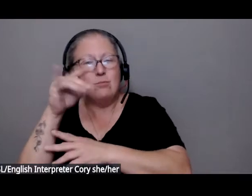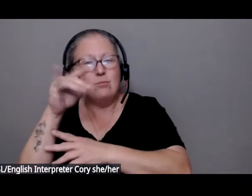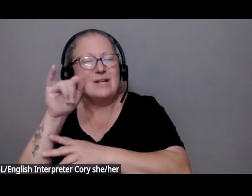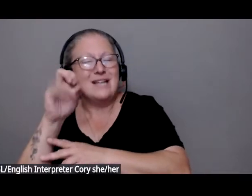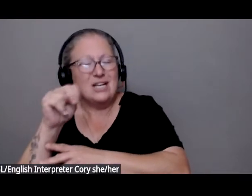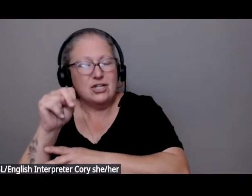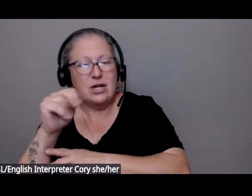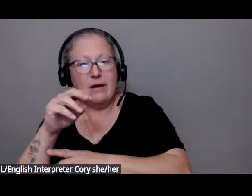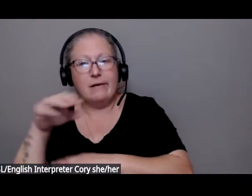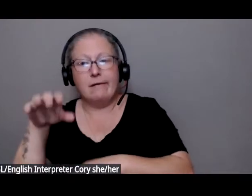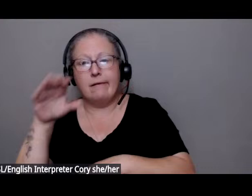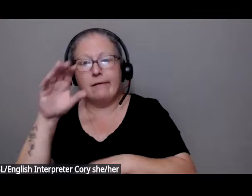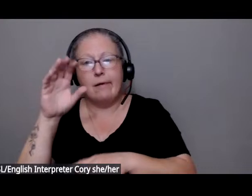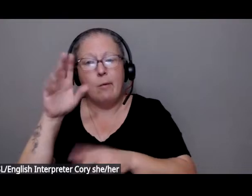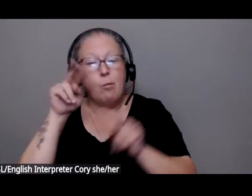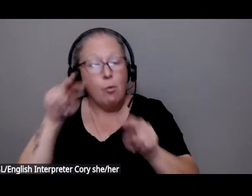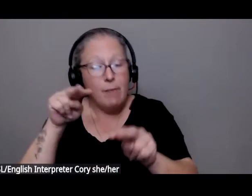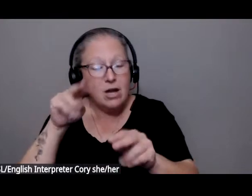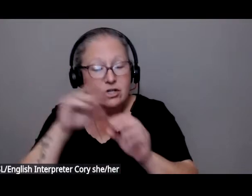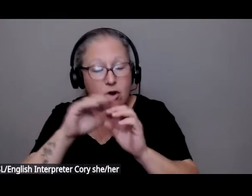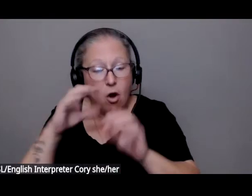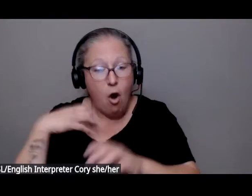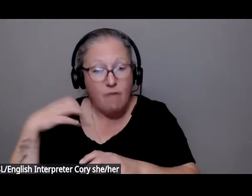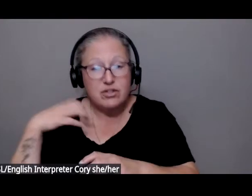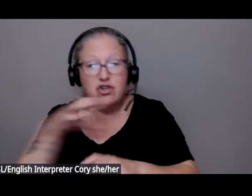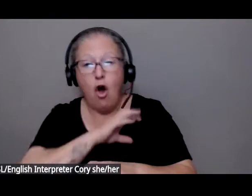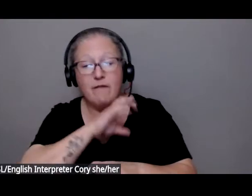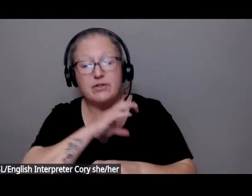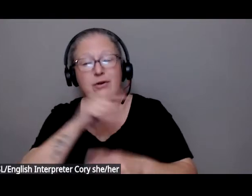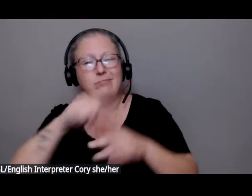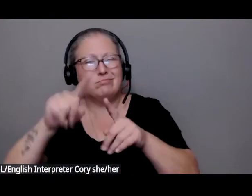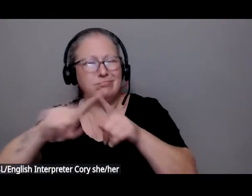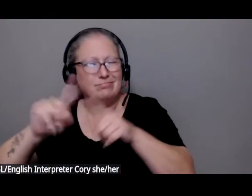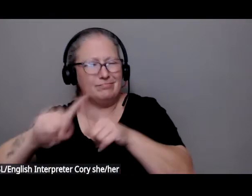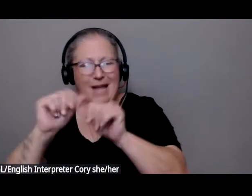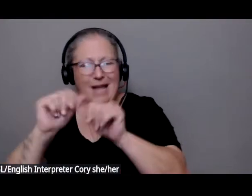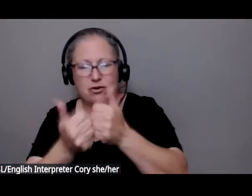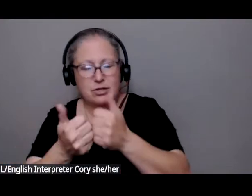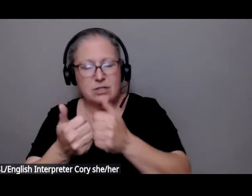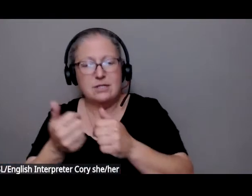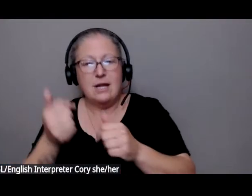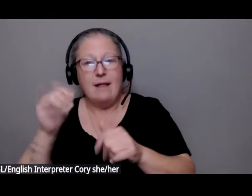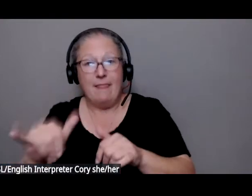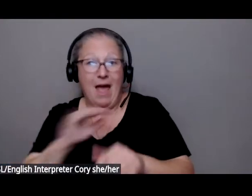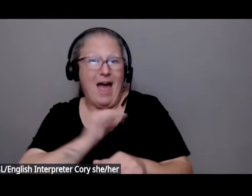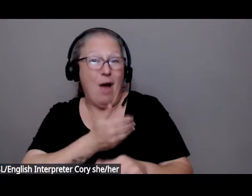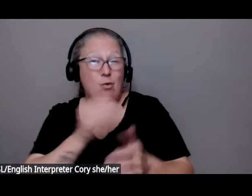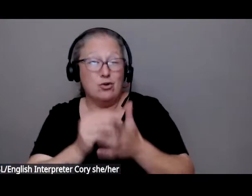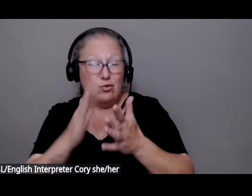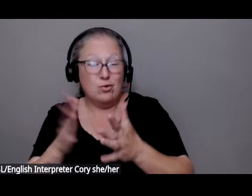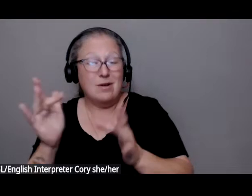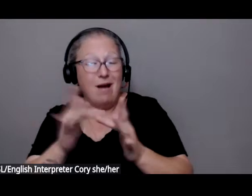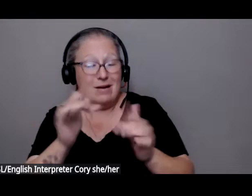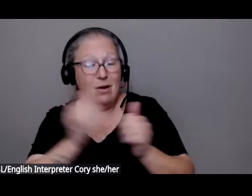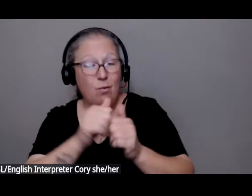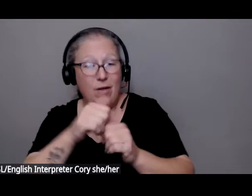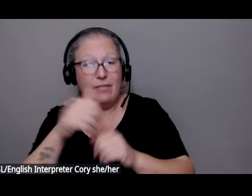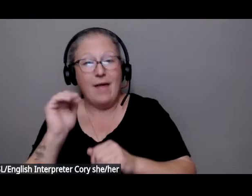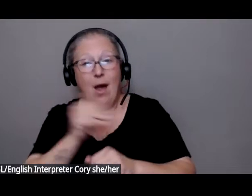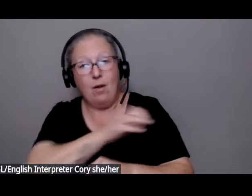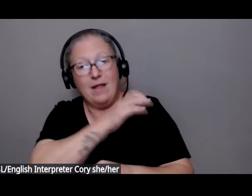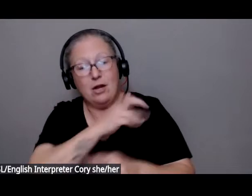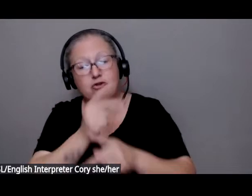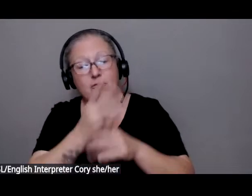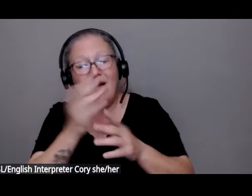with probation officers, and many other outside agencies and supports that just one of our students may have contact with. Our clinical supervisor helps us